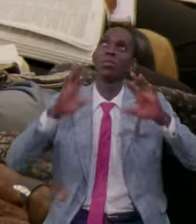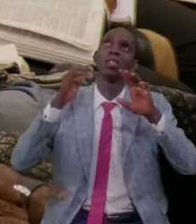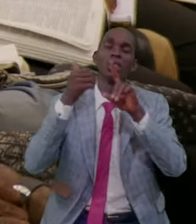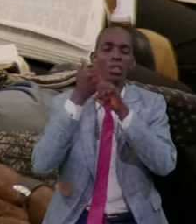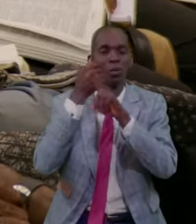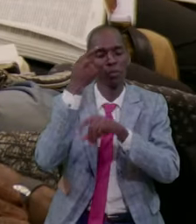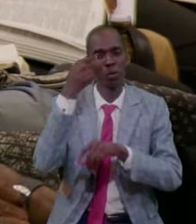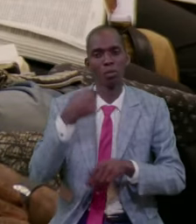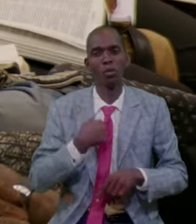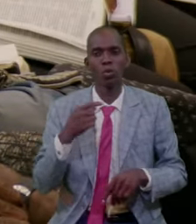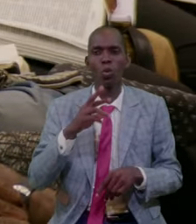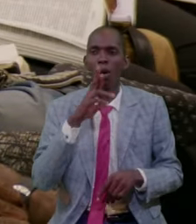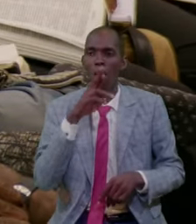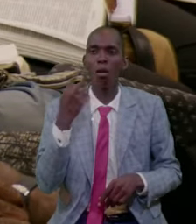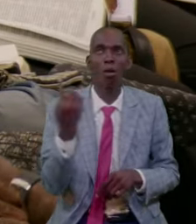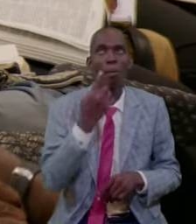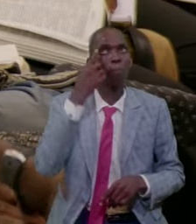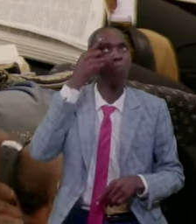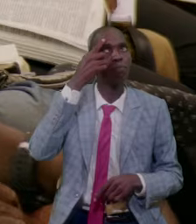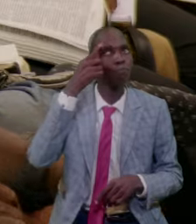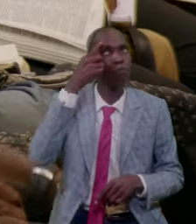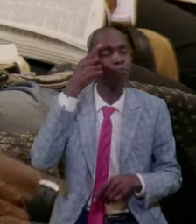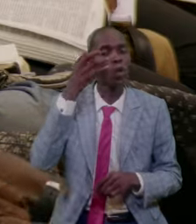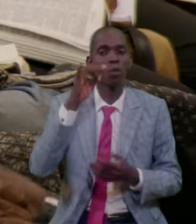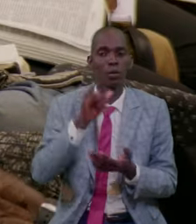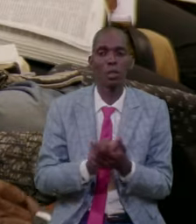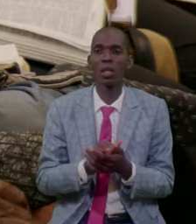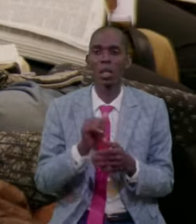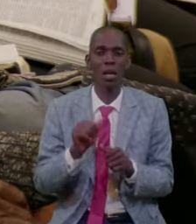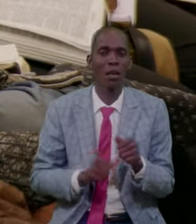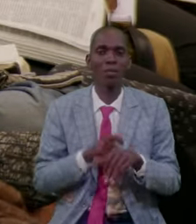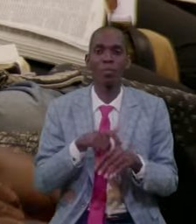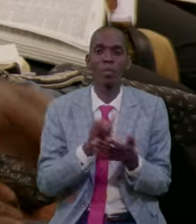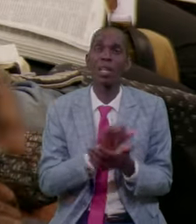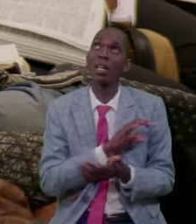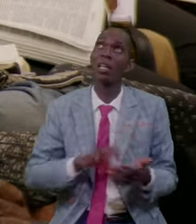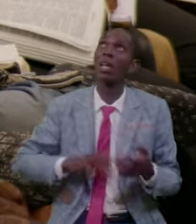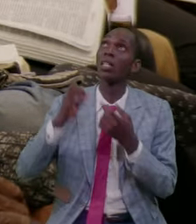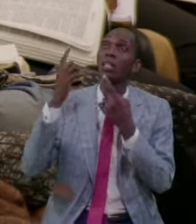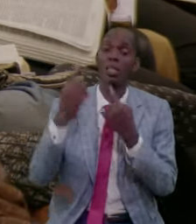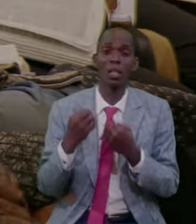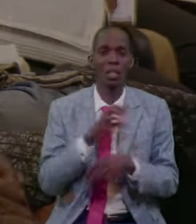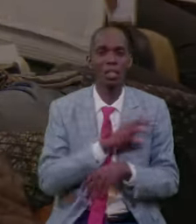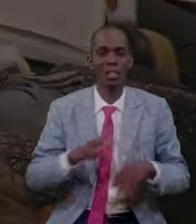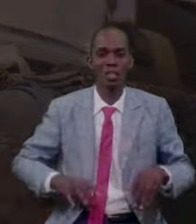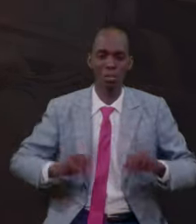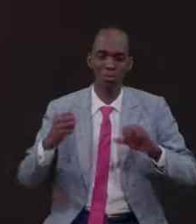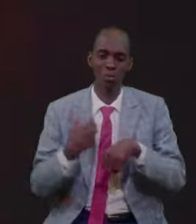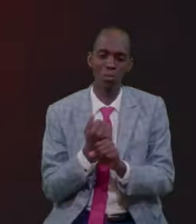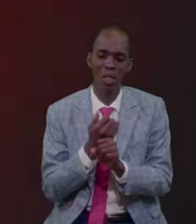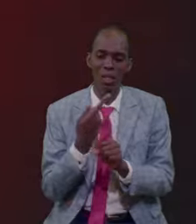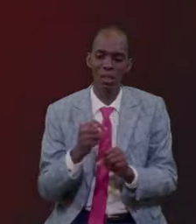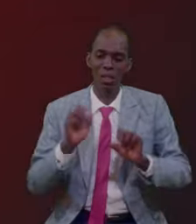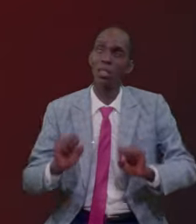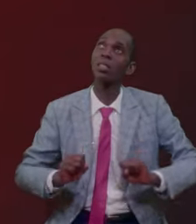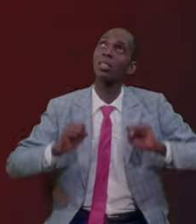of all that, everything. The price he paid, the sacrifice he made, and the